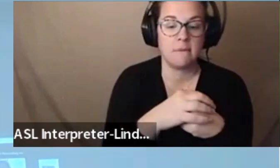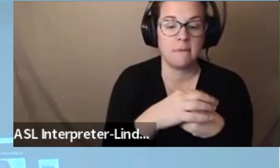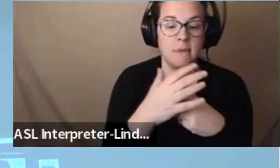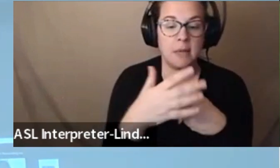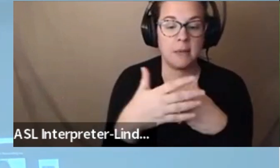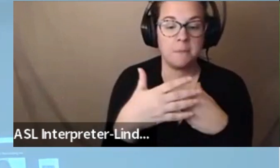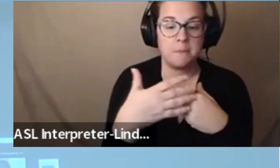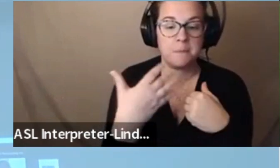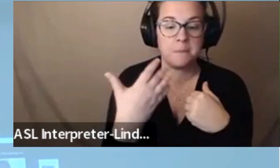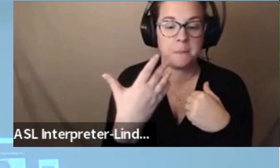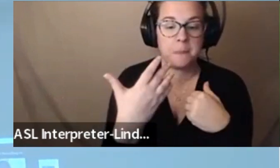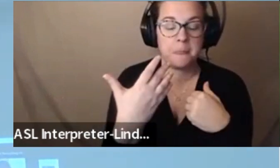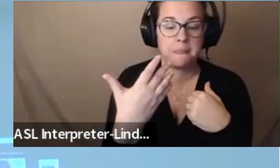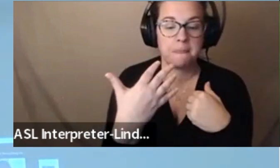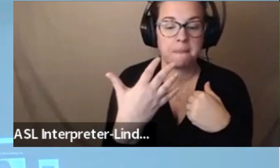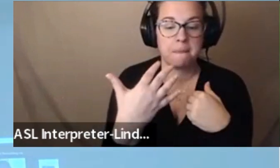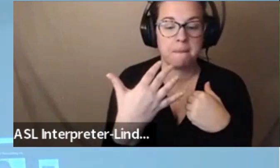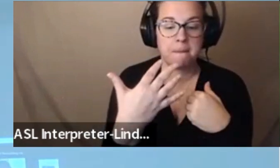it is about